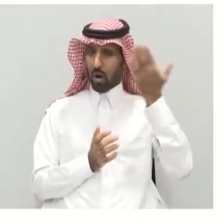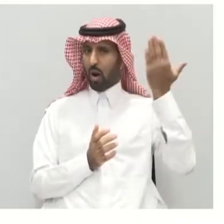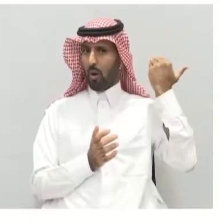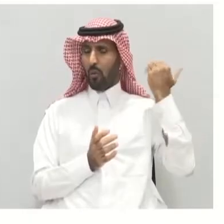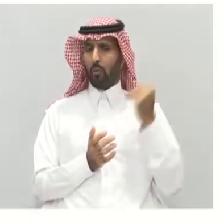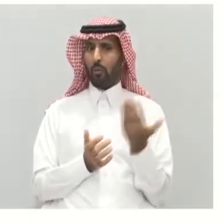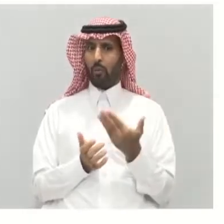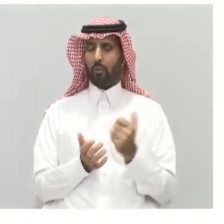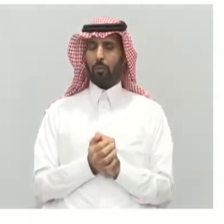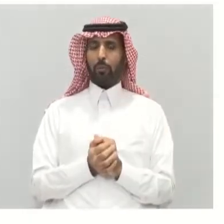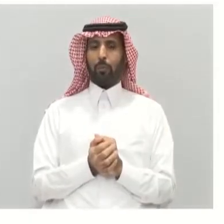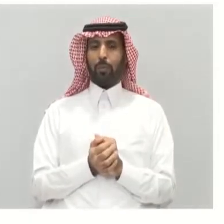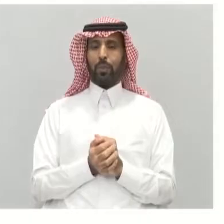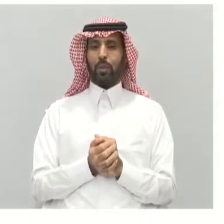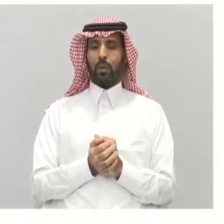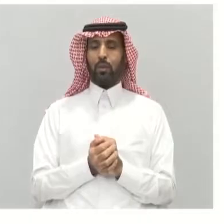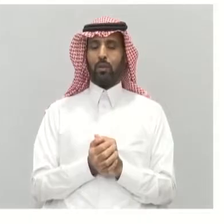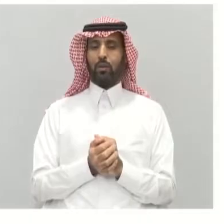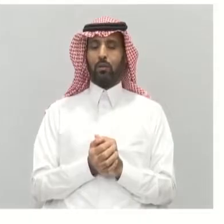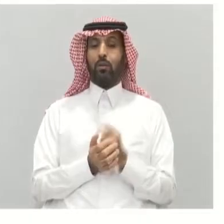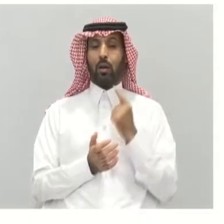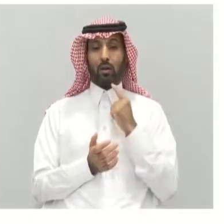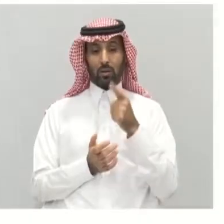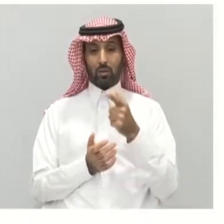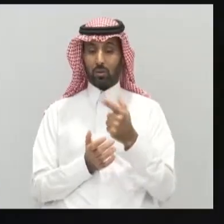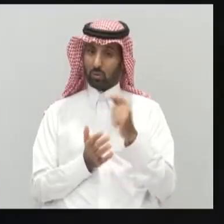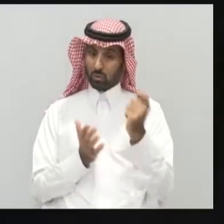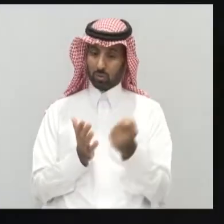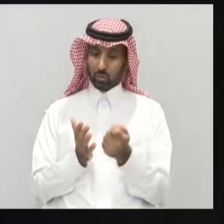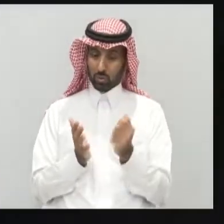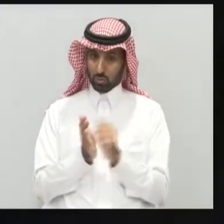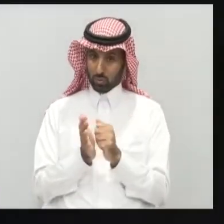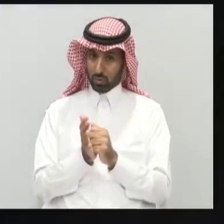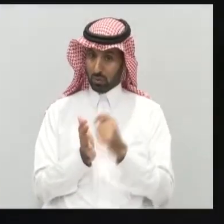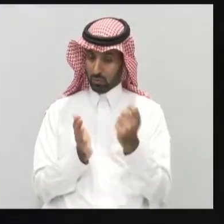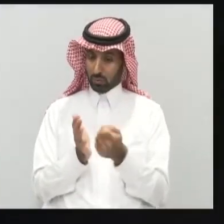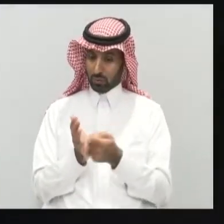done previously in the previous lesson, I told you to do your